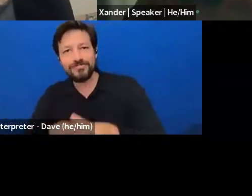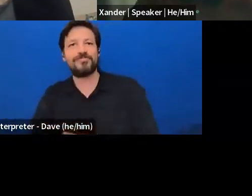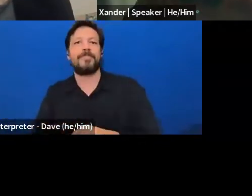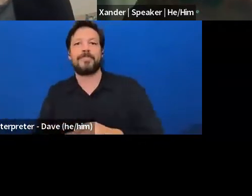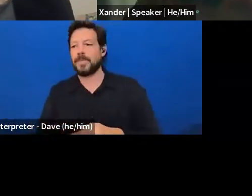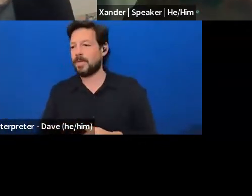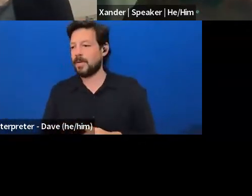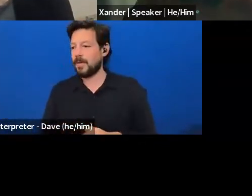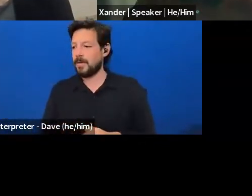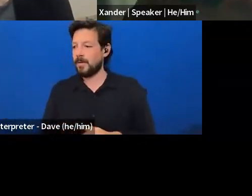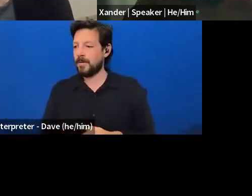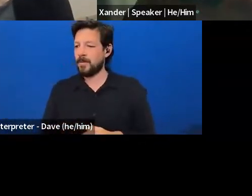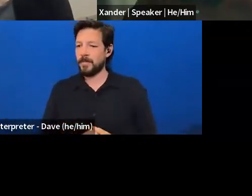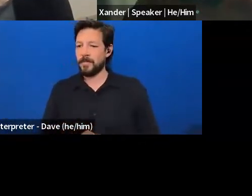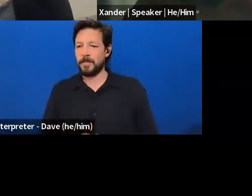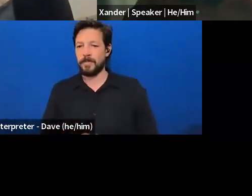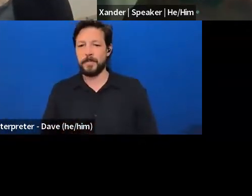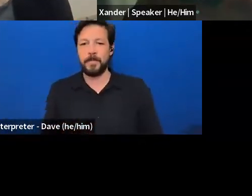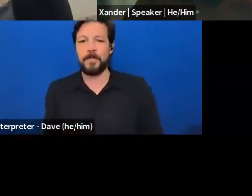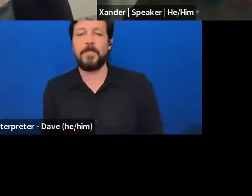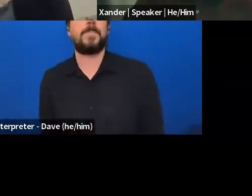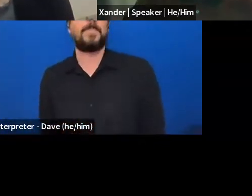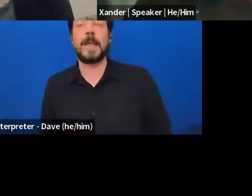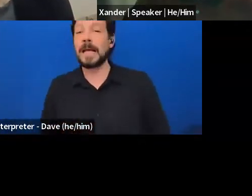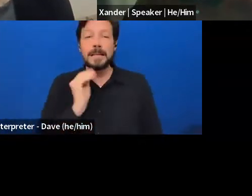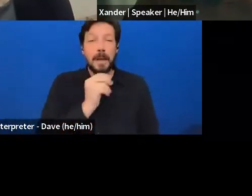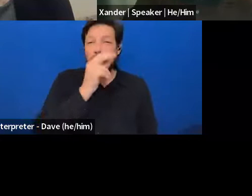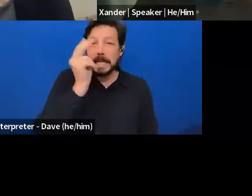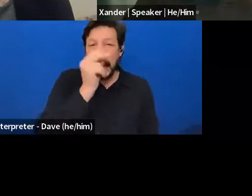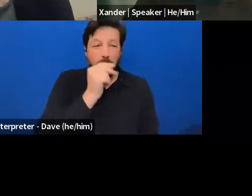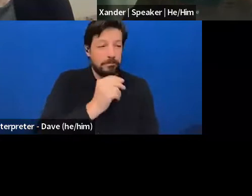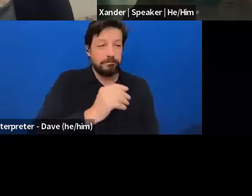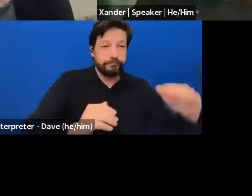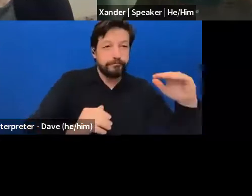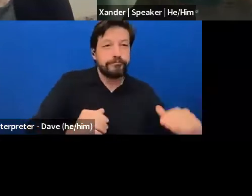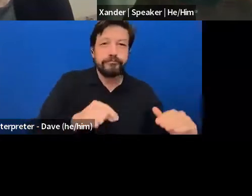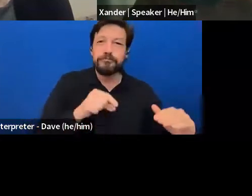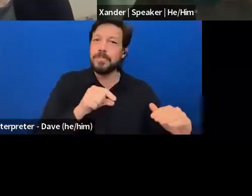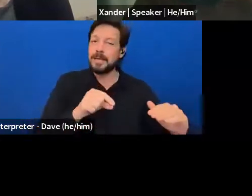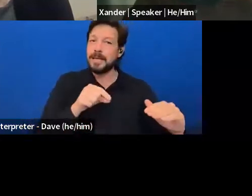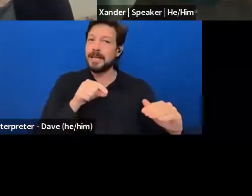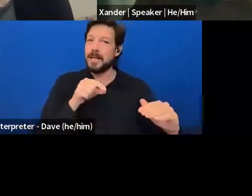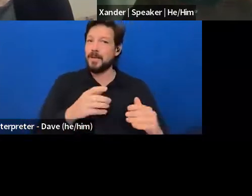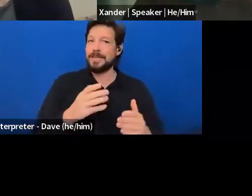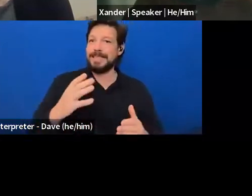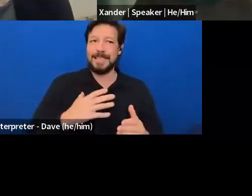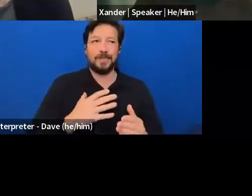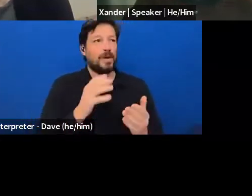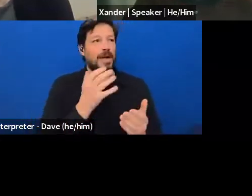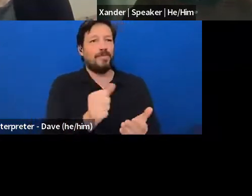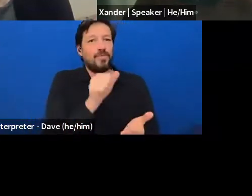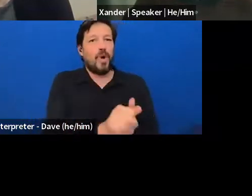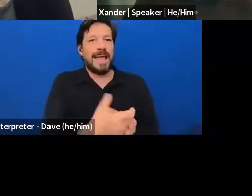Even as a young child, in a play-based setting, there are components to inclusion that are crucial to participating and learning.